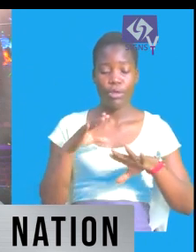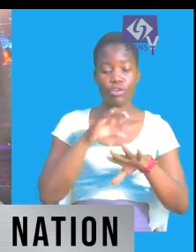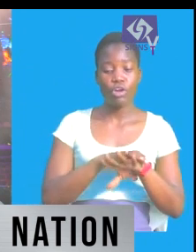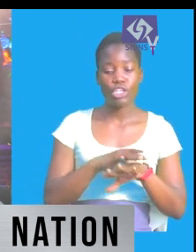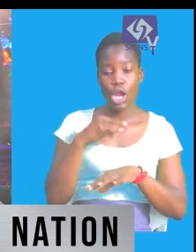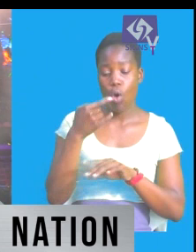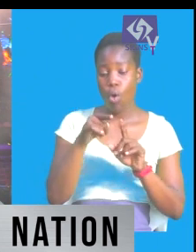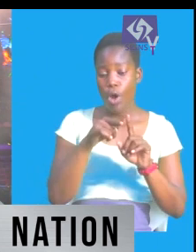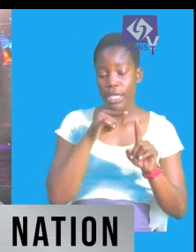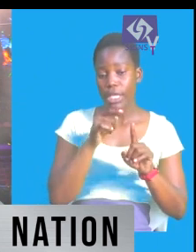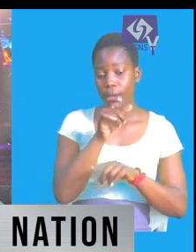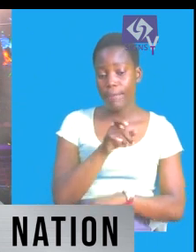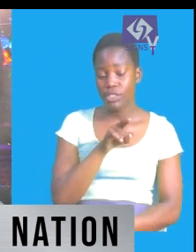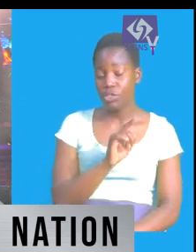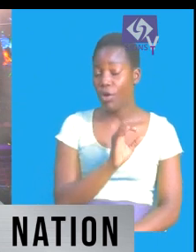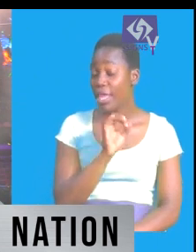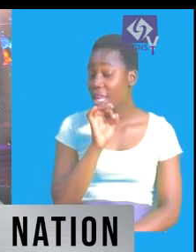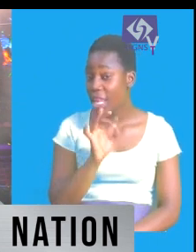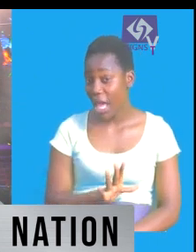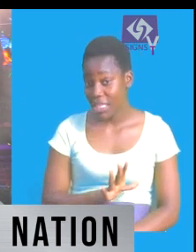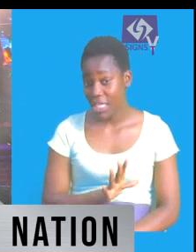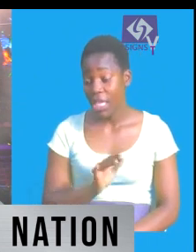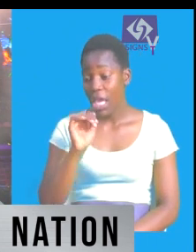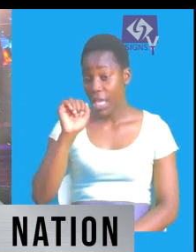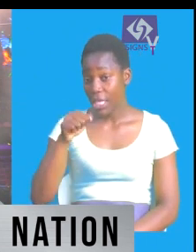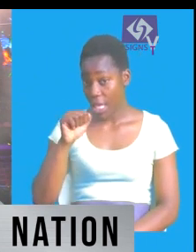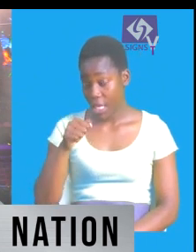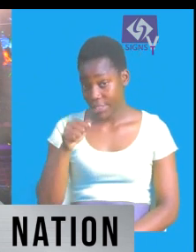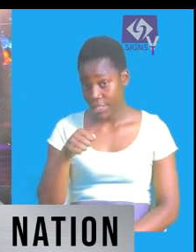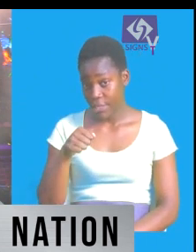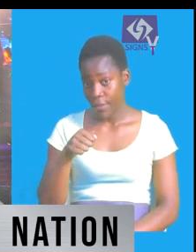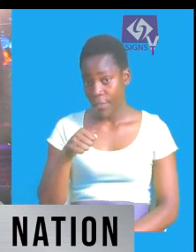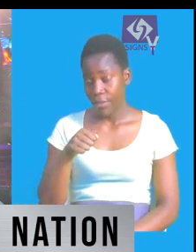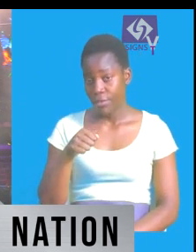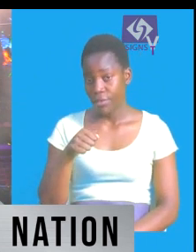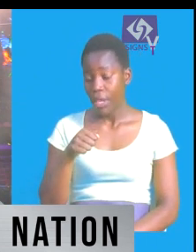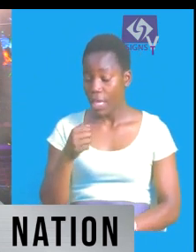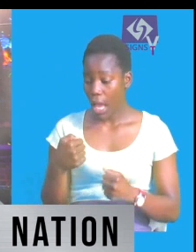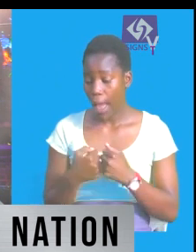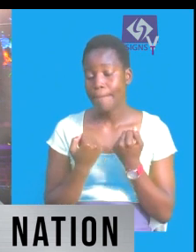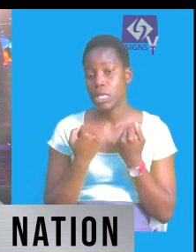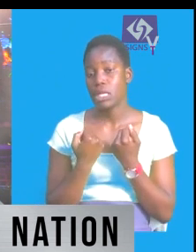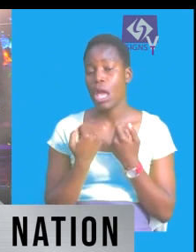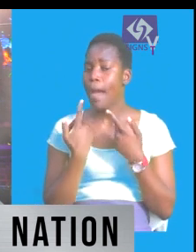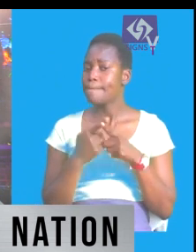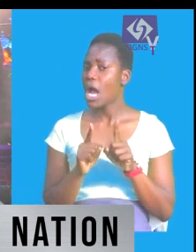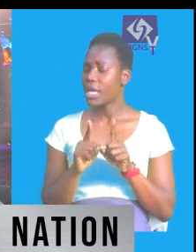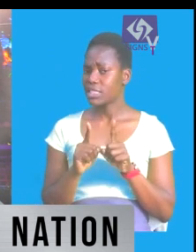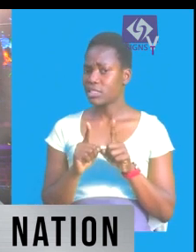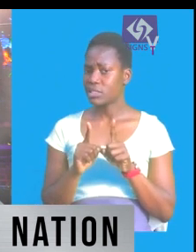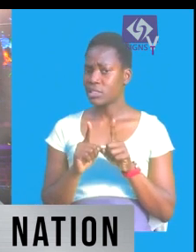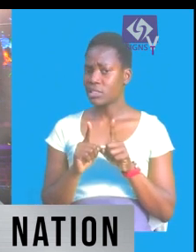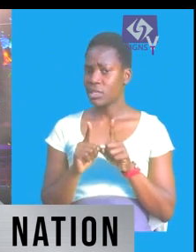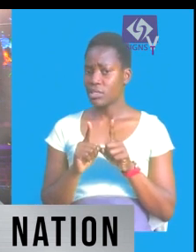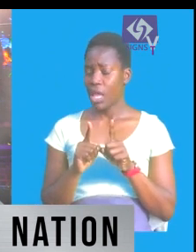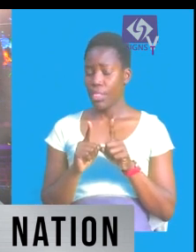the murderers? You know, nothing. Like, yes, it was fireworks when it happened, but then